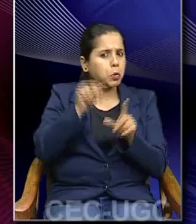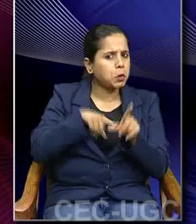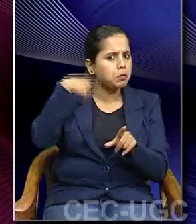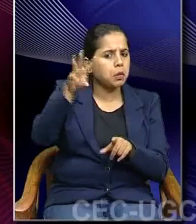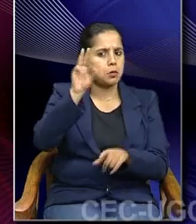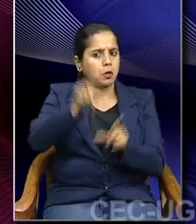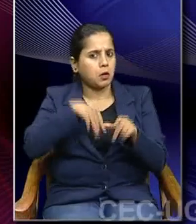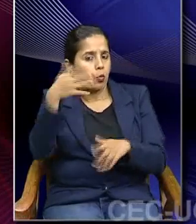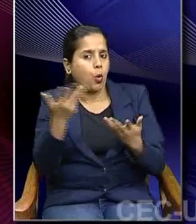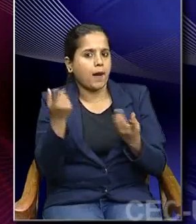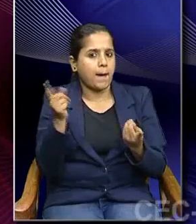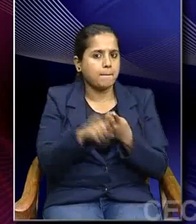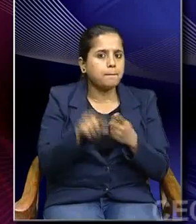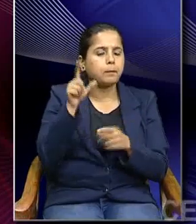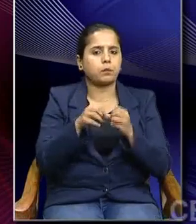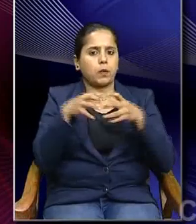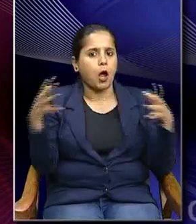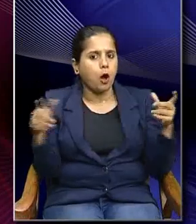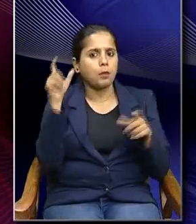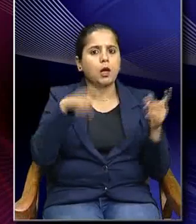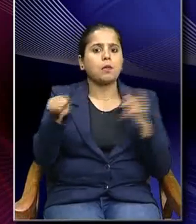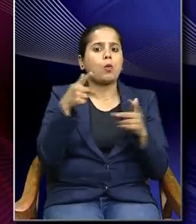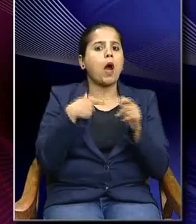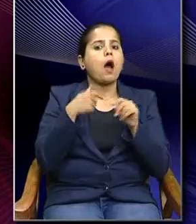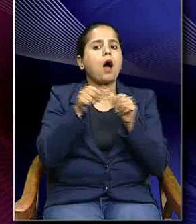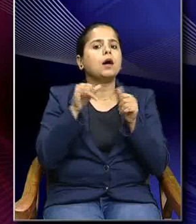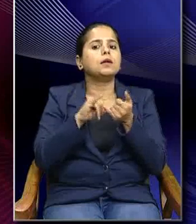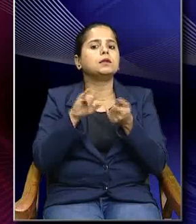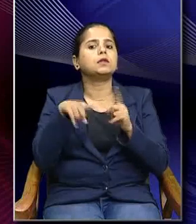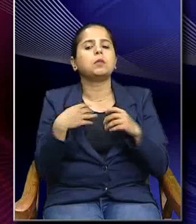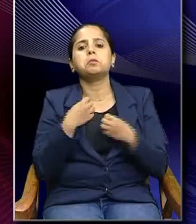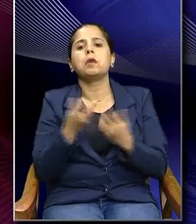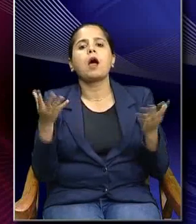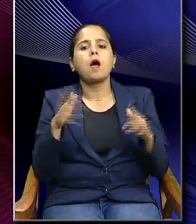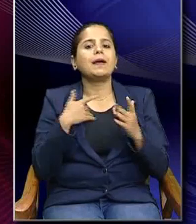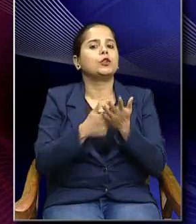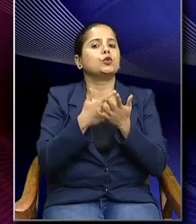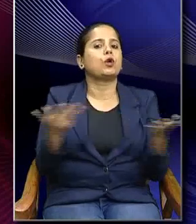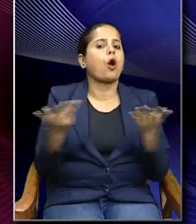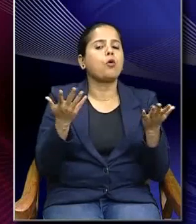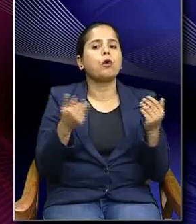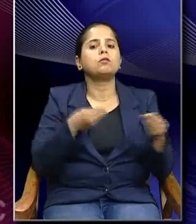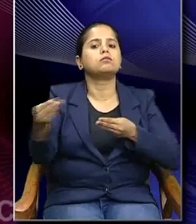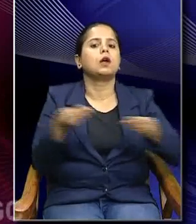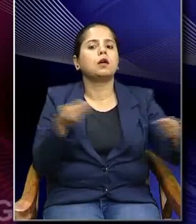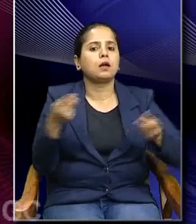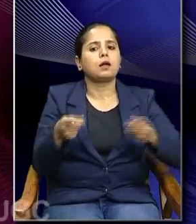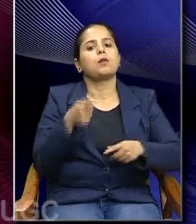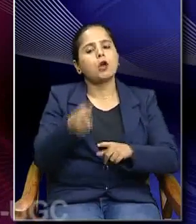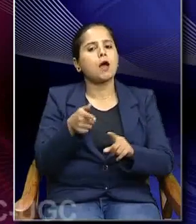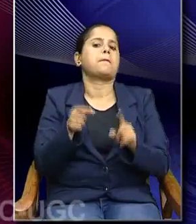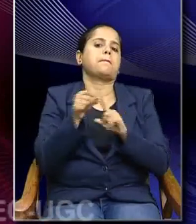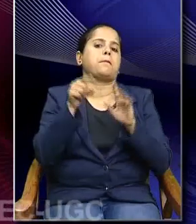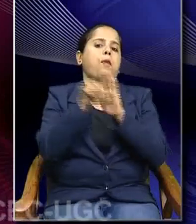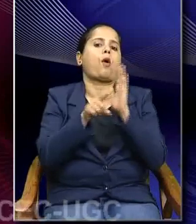30 years, what will be the population? How much of assets do we have? How much of resource can be distributed? So that is what the policy